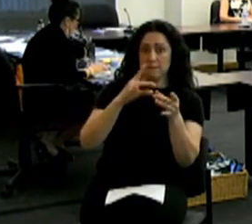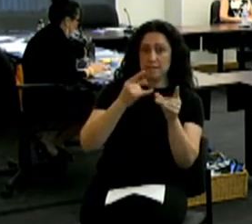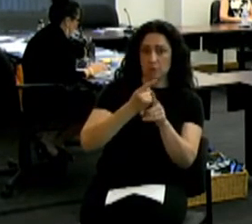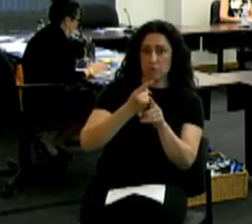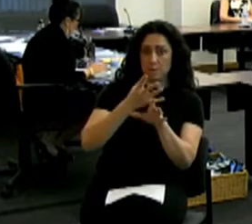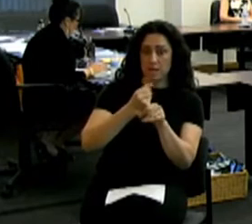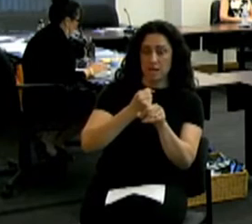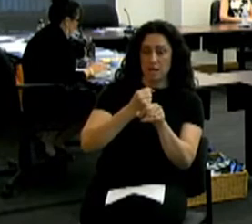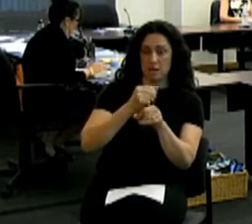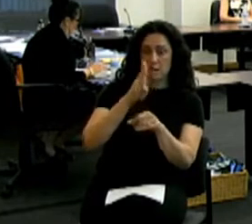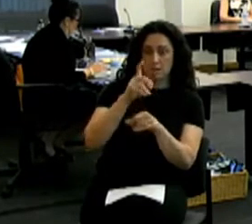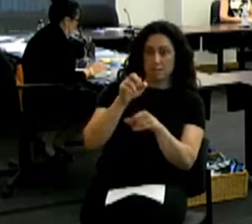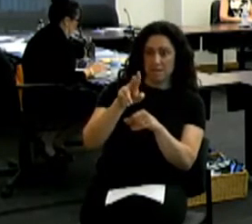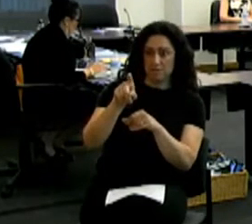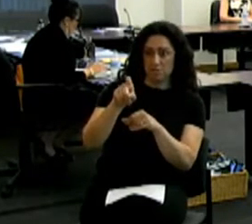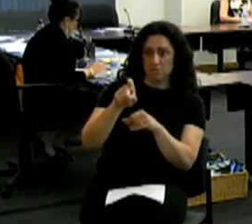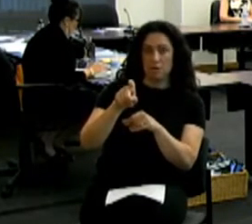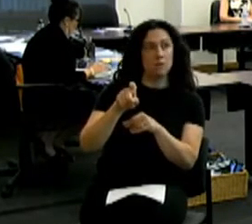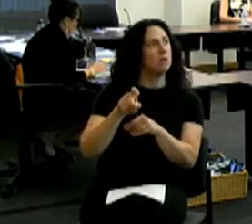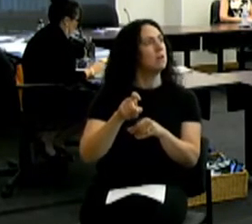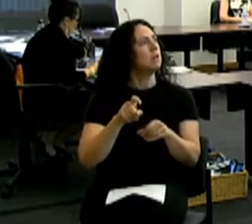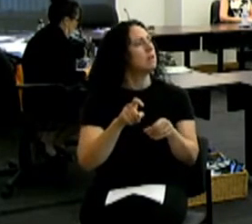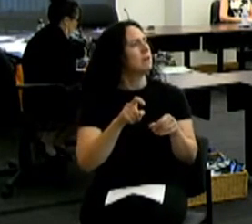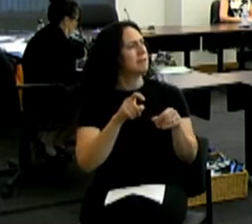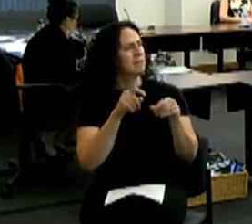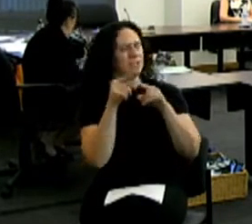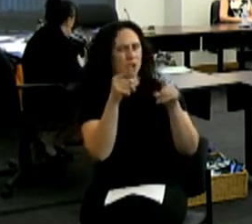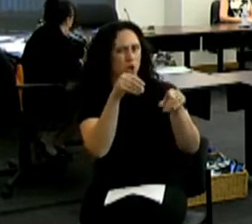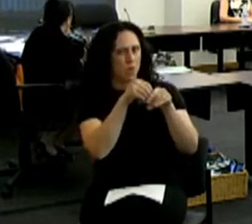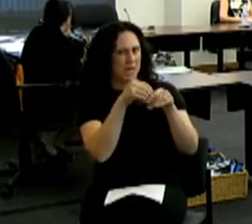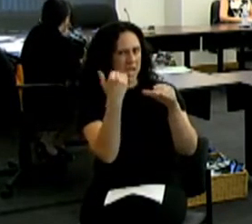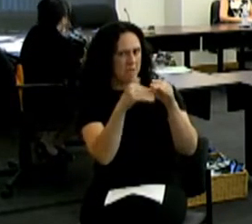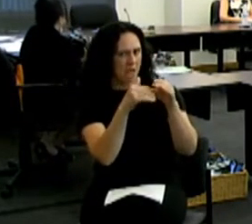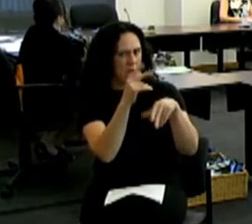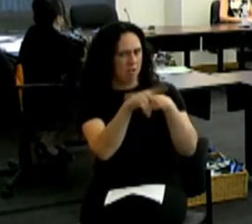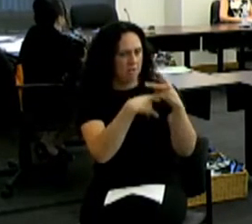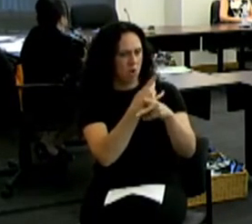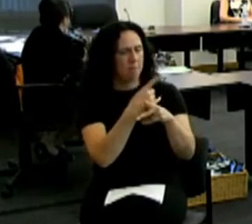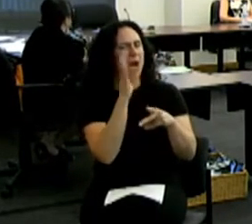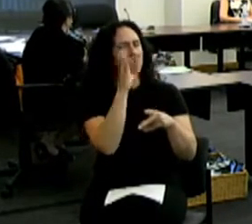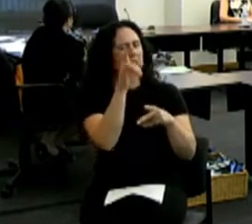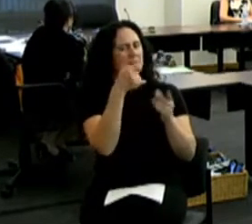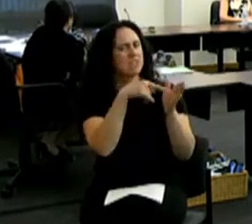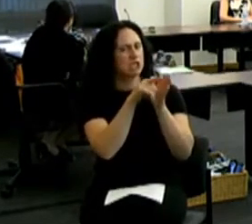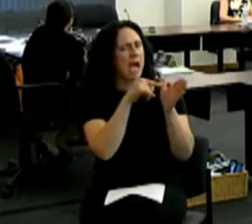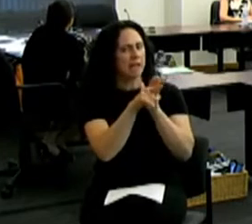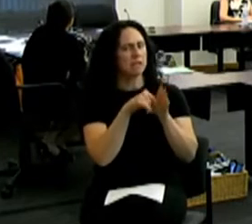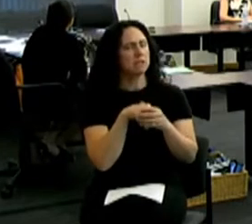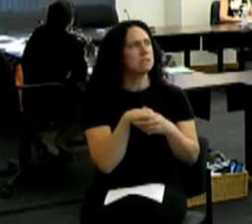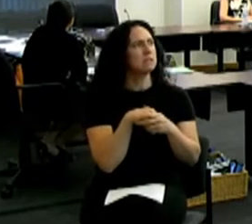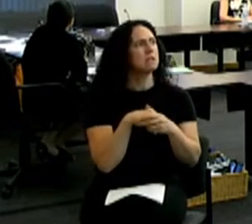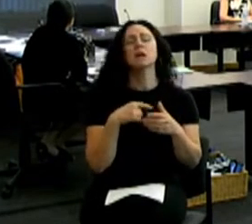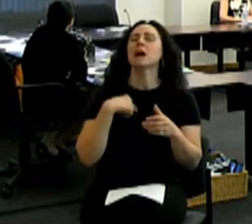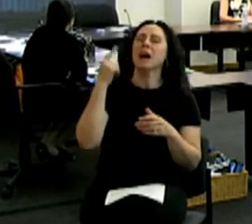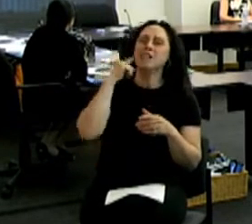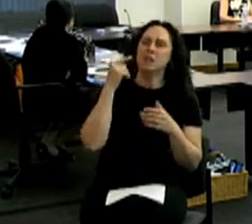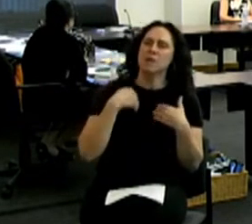get it? Blazer? You get the Blazer? Does it come in the media report? Yeah. I think so. I think we've gotten it in your letters